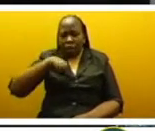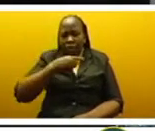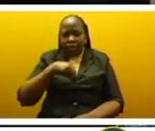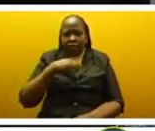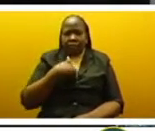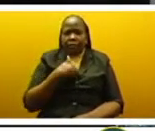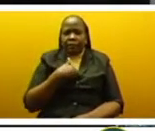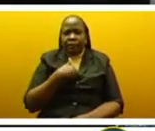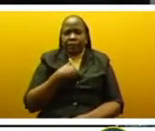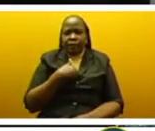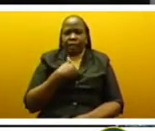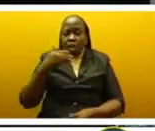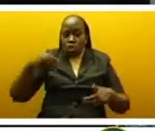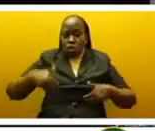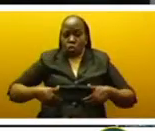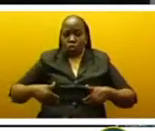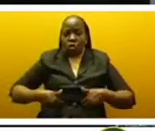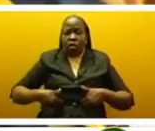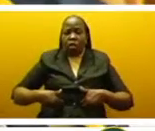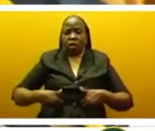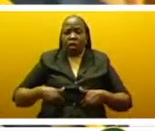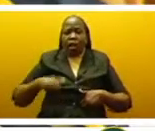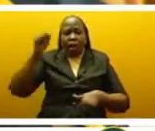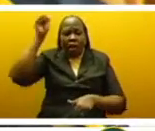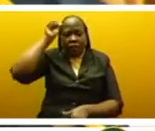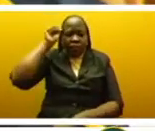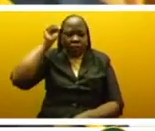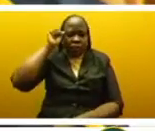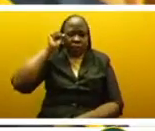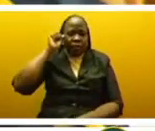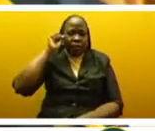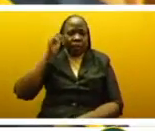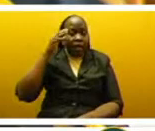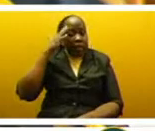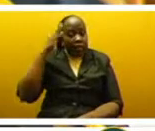Youth advocacy. I don't know whether there was any question